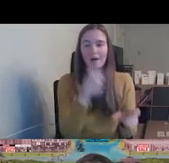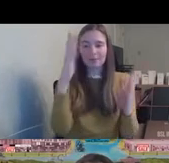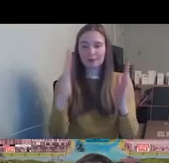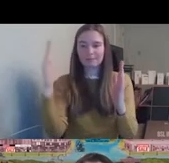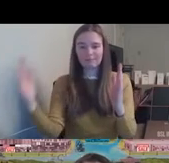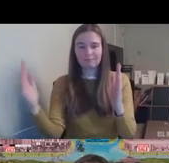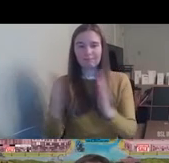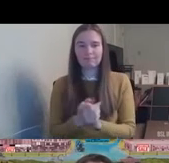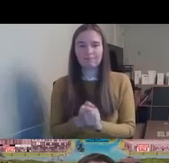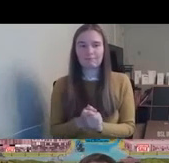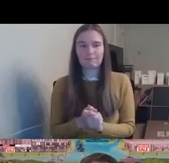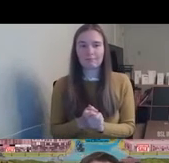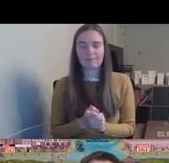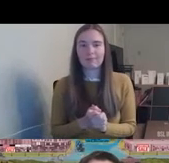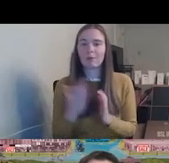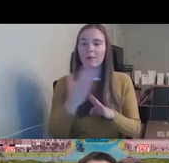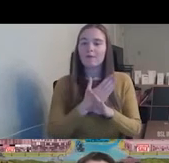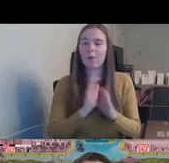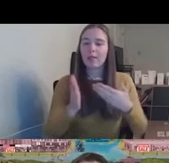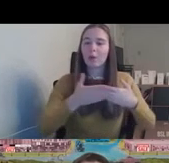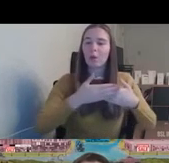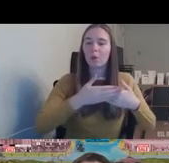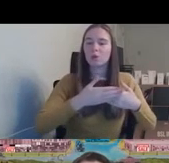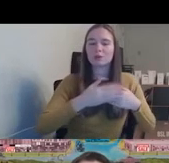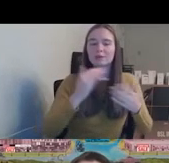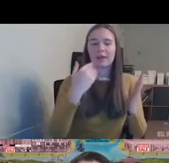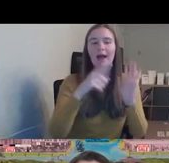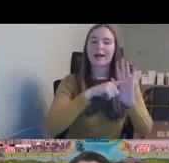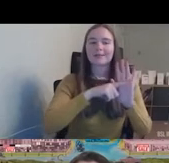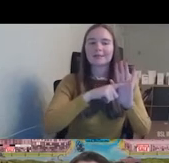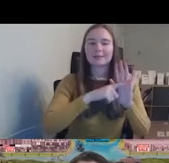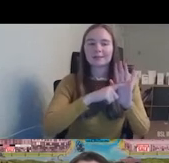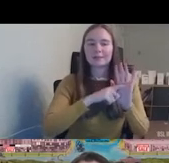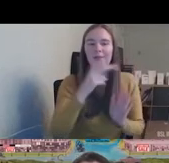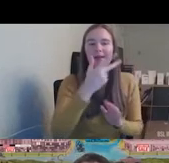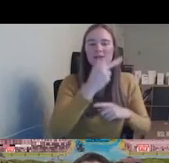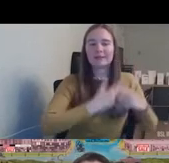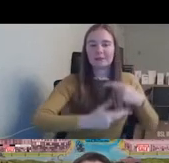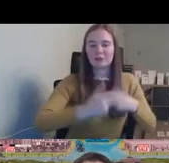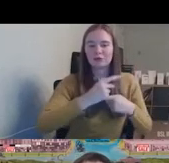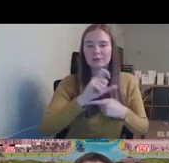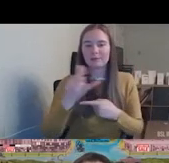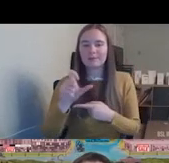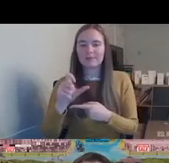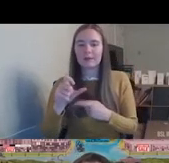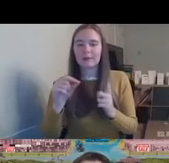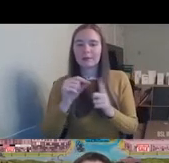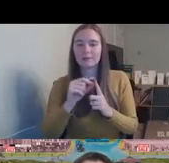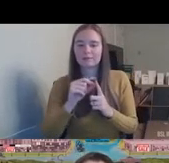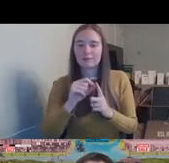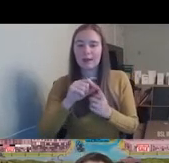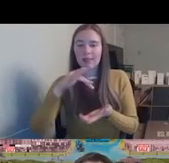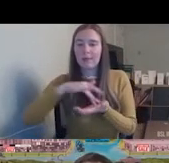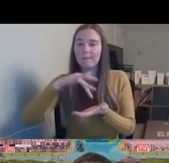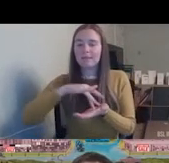the enclosures act of the 18th century on the left. The dystopia of total privatization on the right. And then this middle ground, which sort of